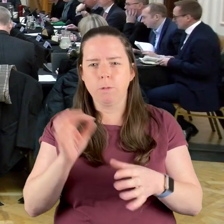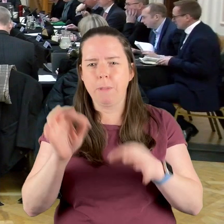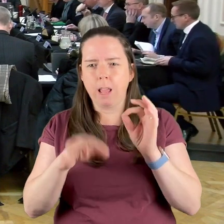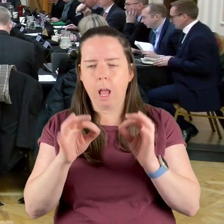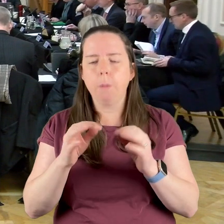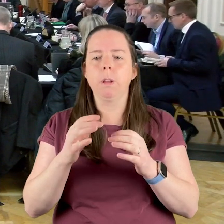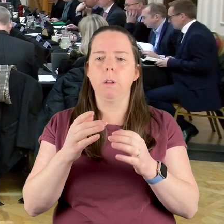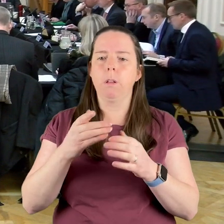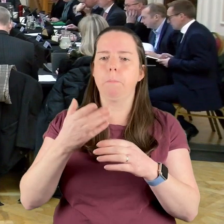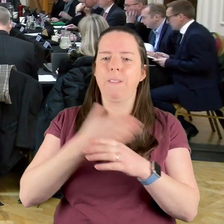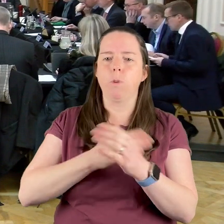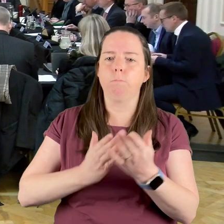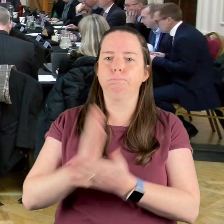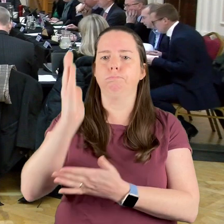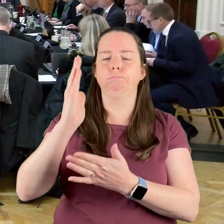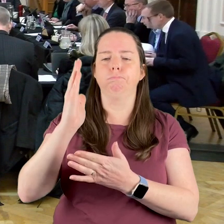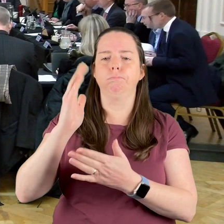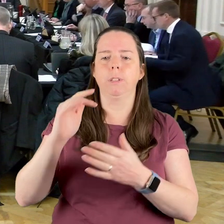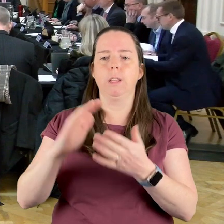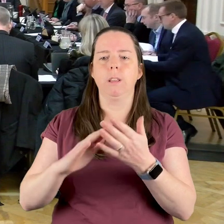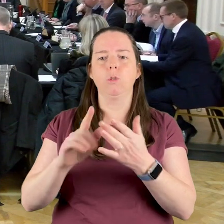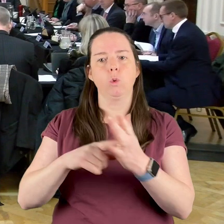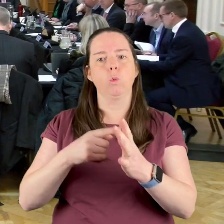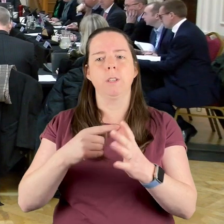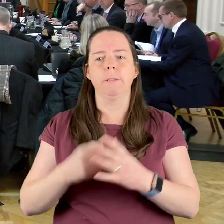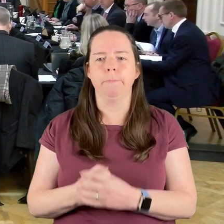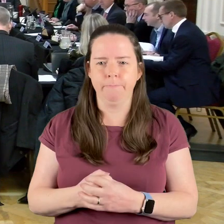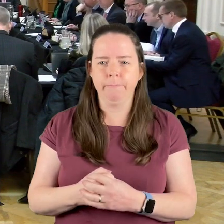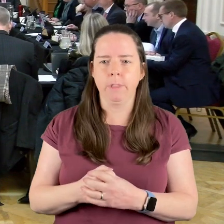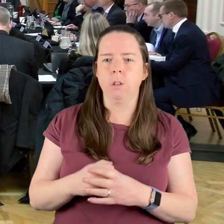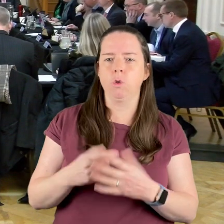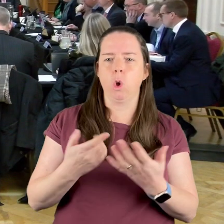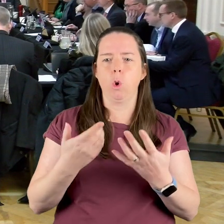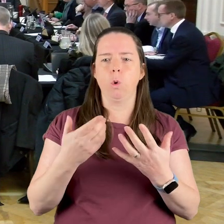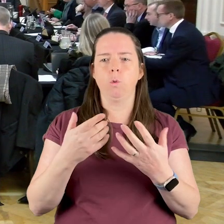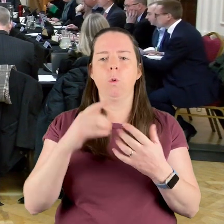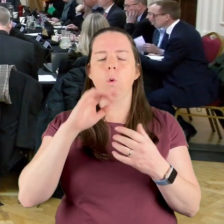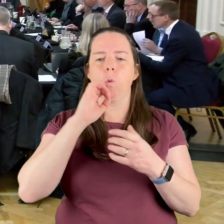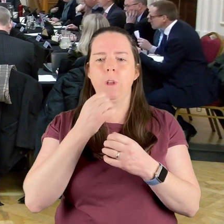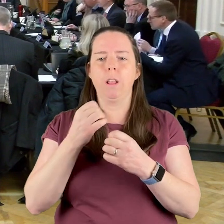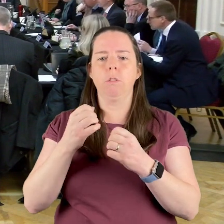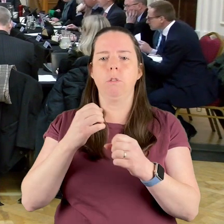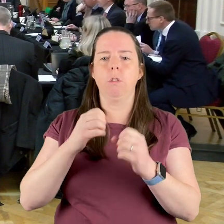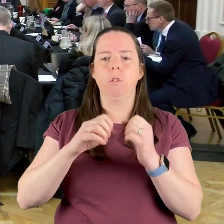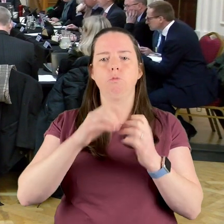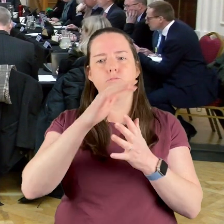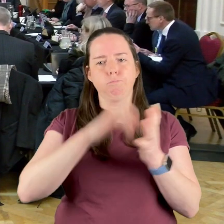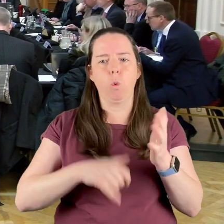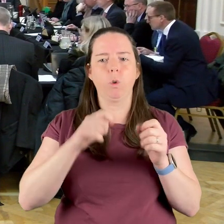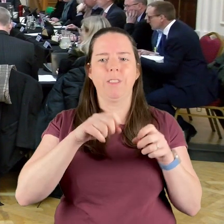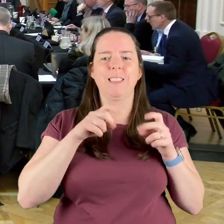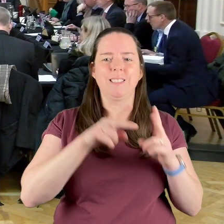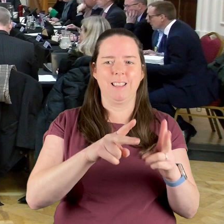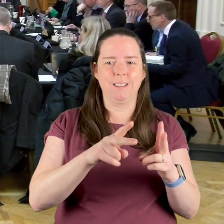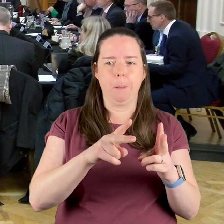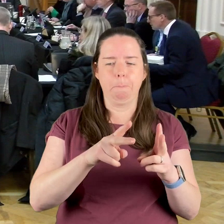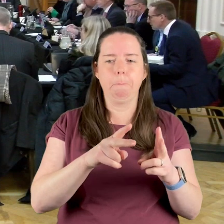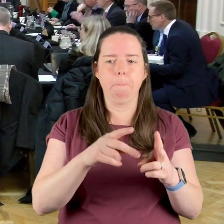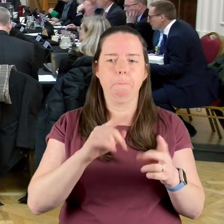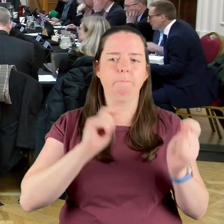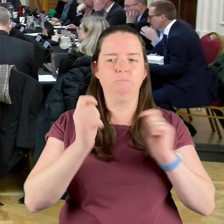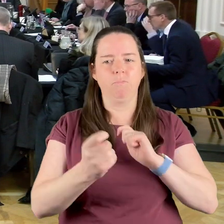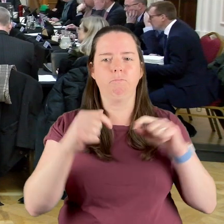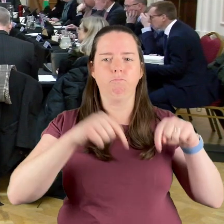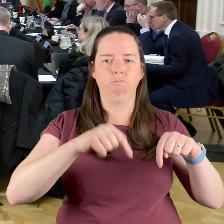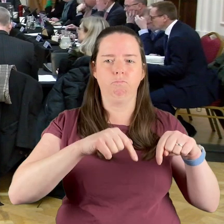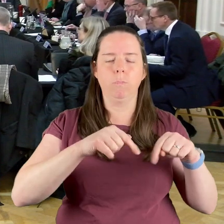up before we actually go live. So it's a system that we're going to use. So instead of reporting on STICE,